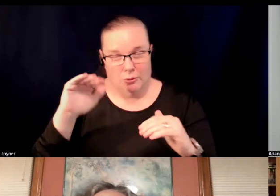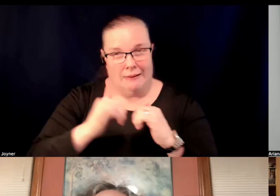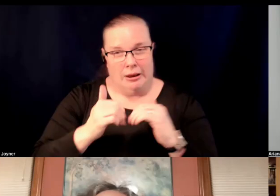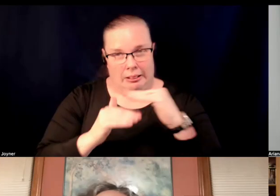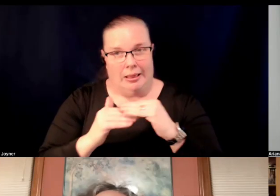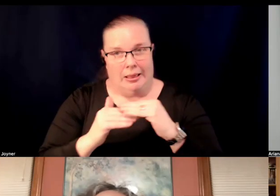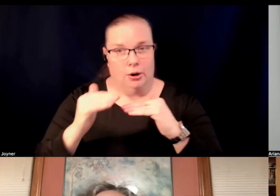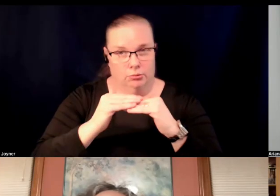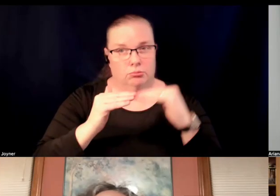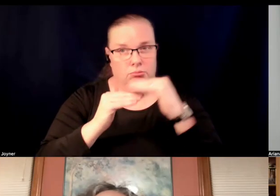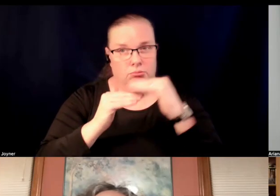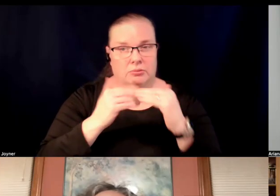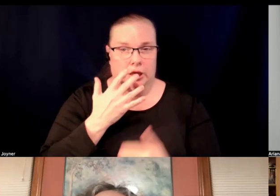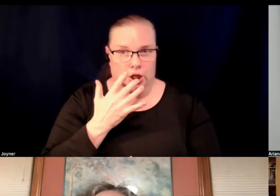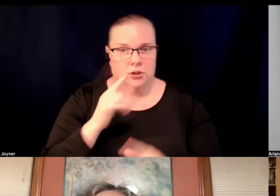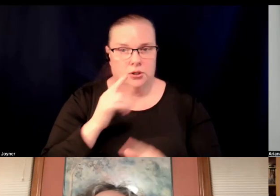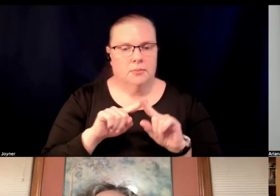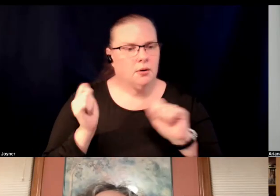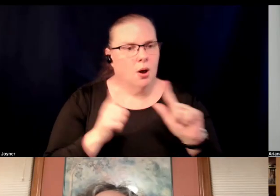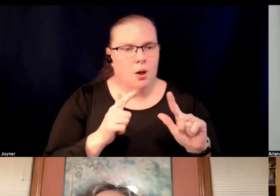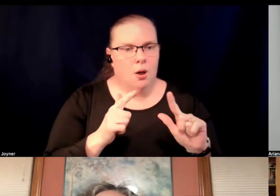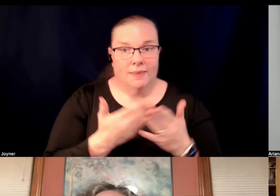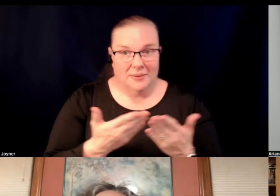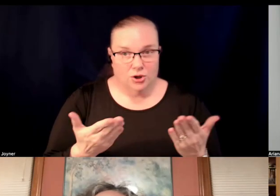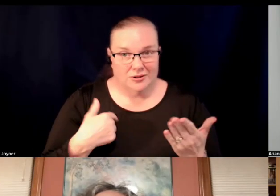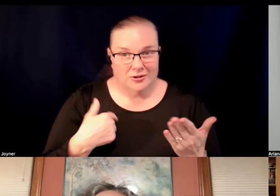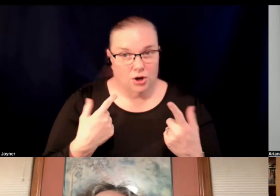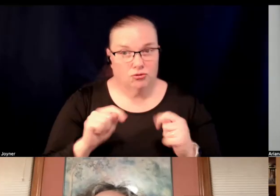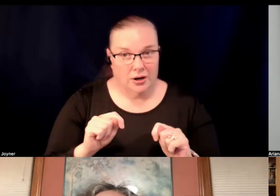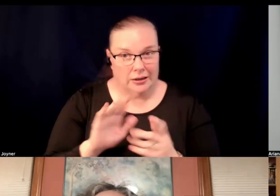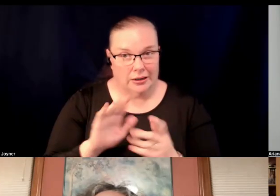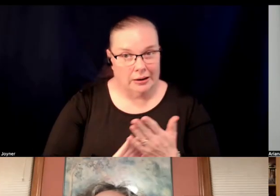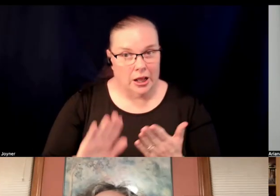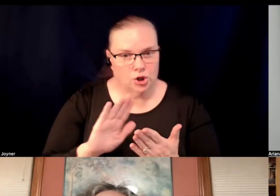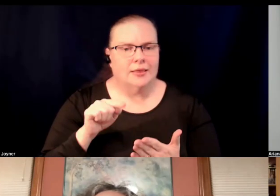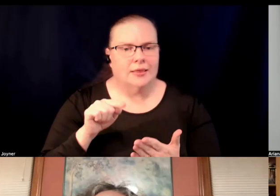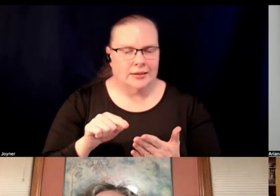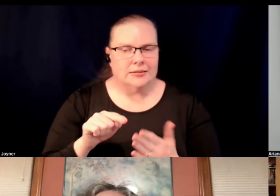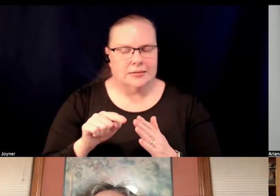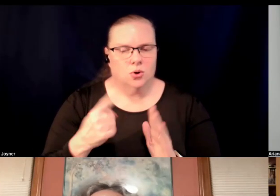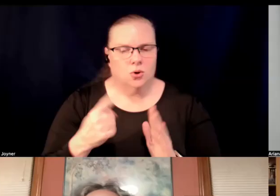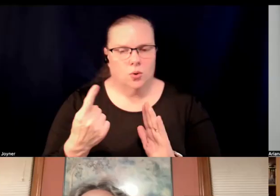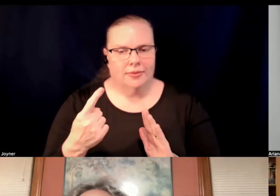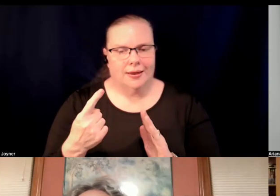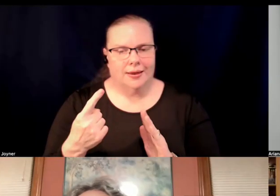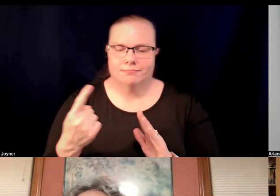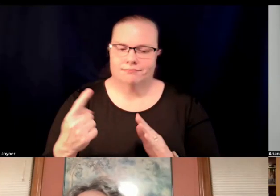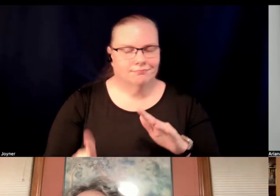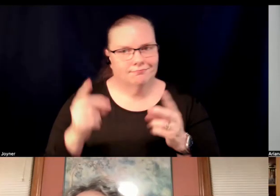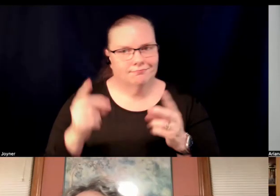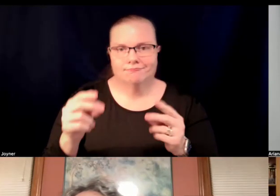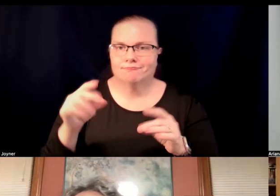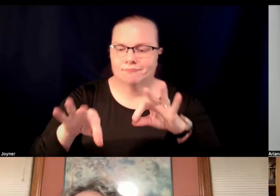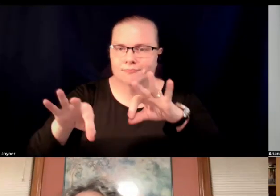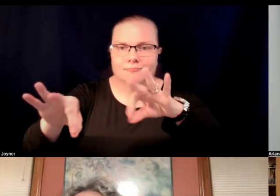Um, but out of all the materials I tried in college, this is the medium that actually came to me the easiest. Like